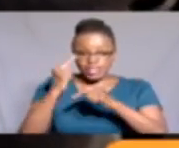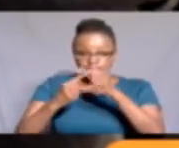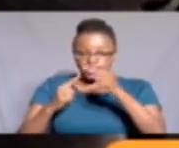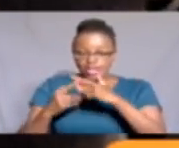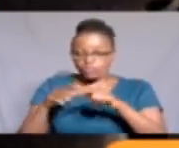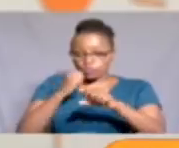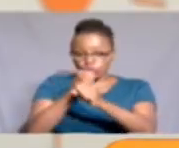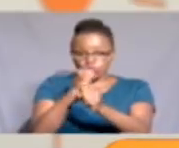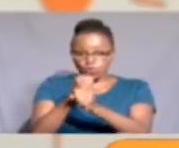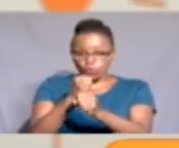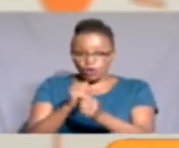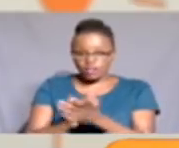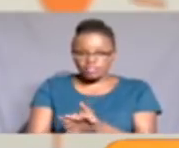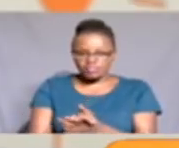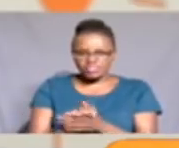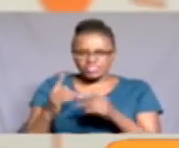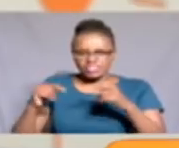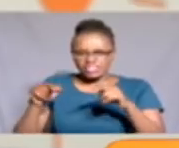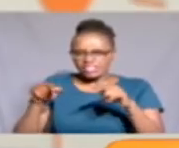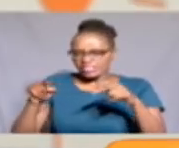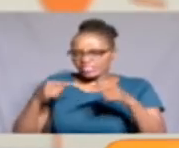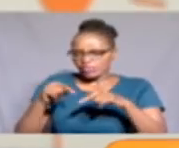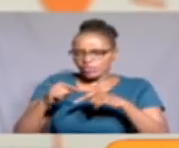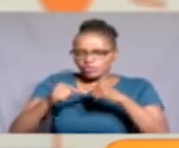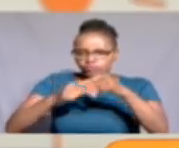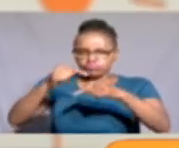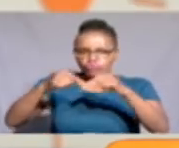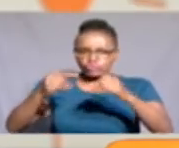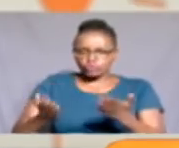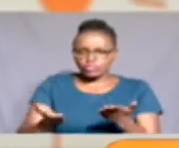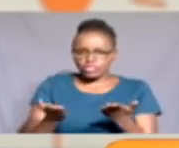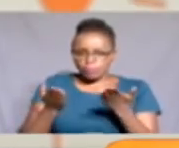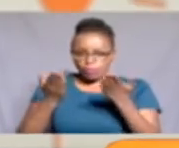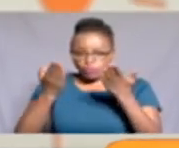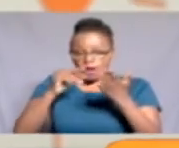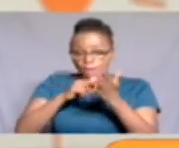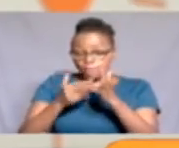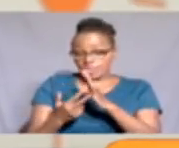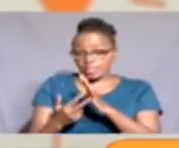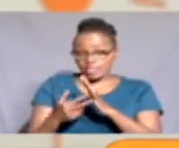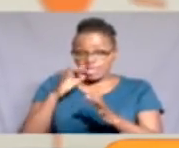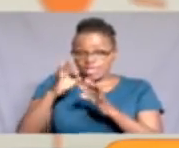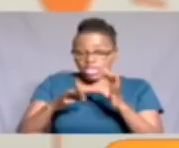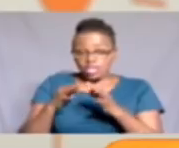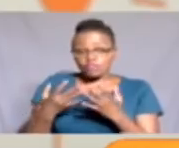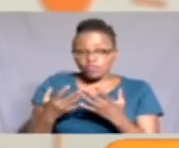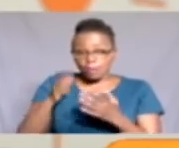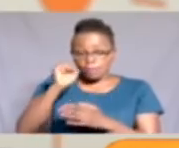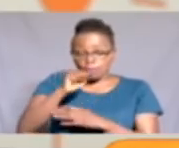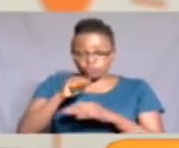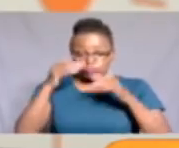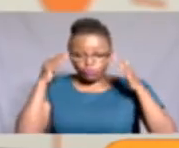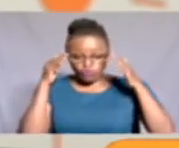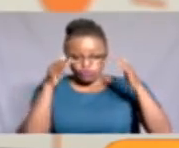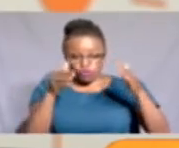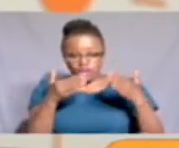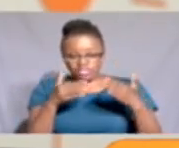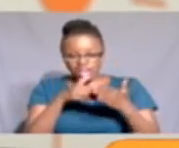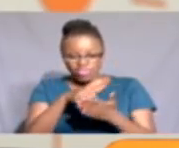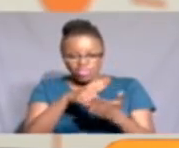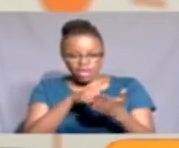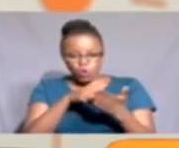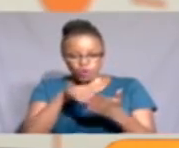of operation. Success is a process of continuous improvement. So if you more so can focus on the weak points,